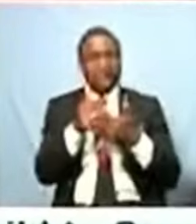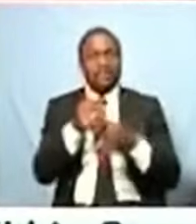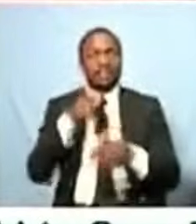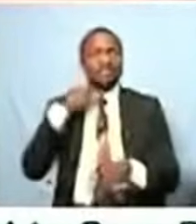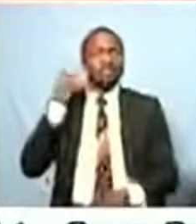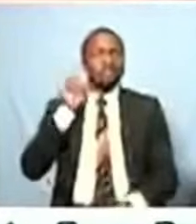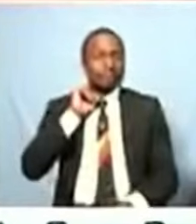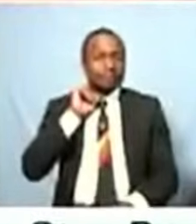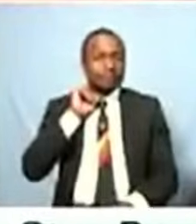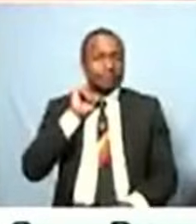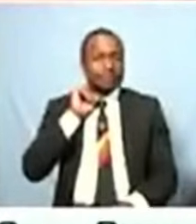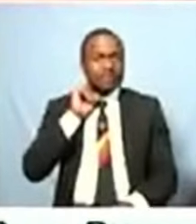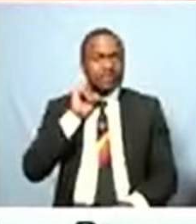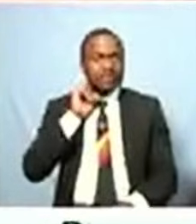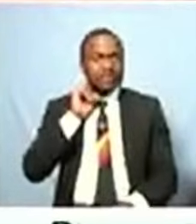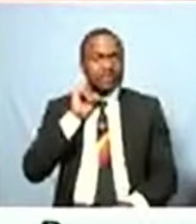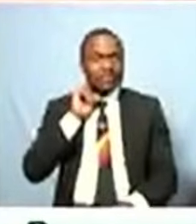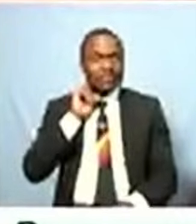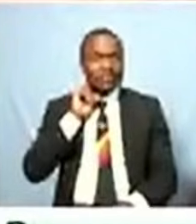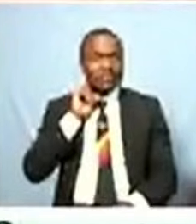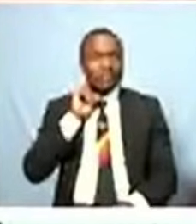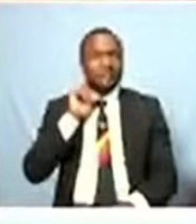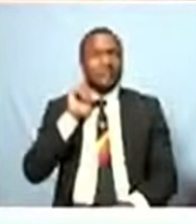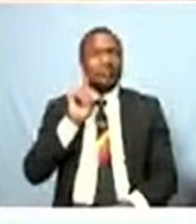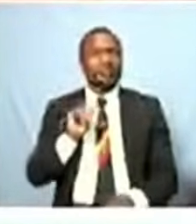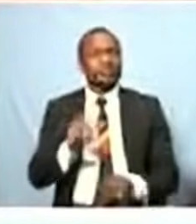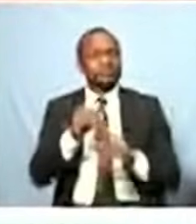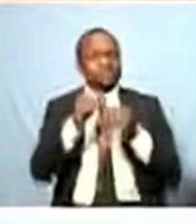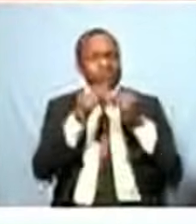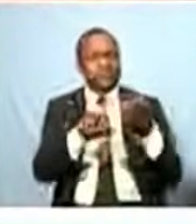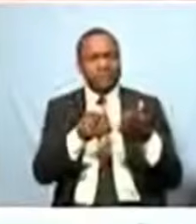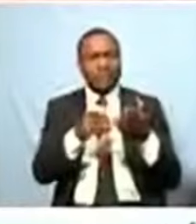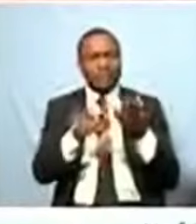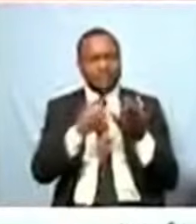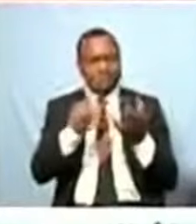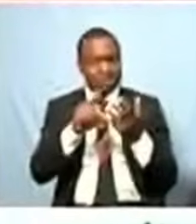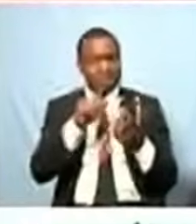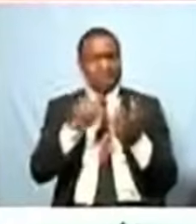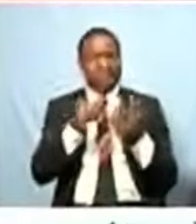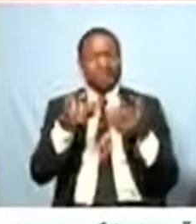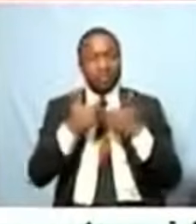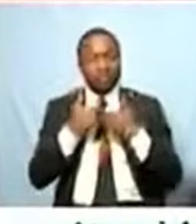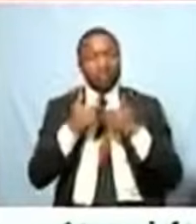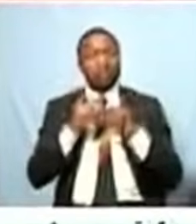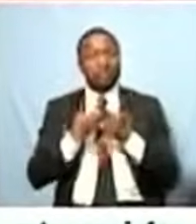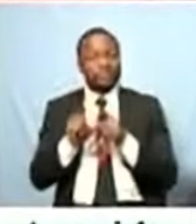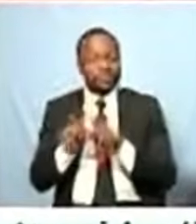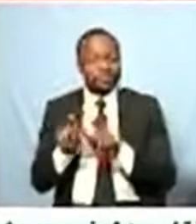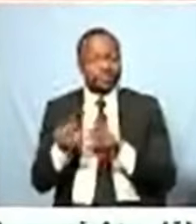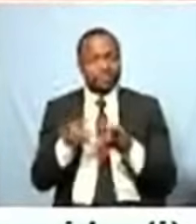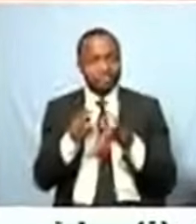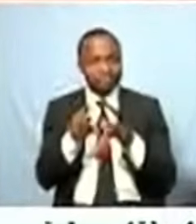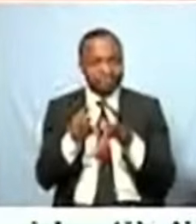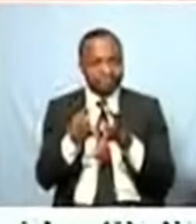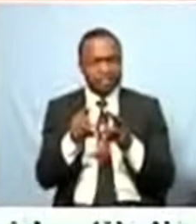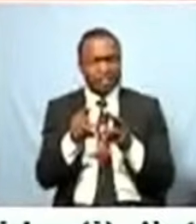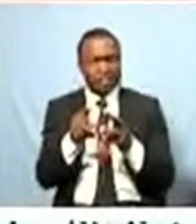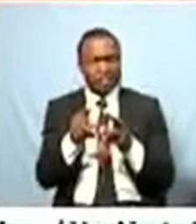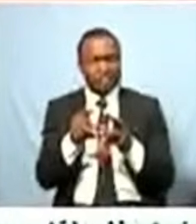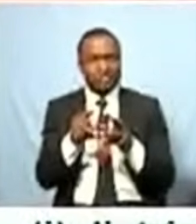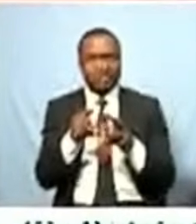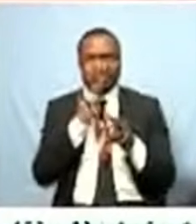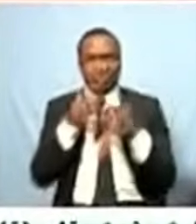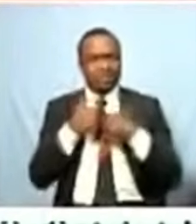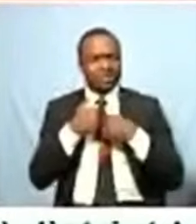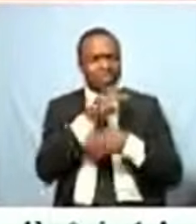Chawama. It couldn't be given a period at the moment. We have areas where completely have no big hospitals of level